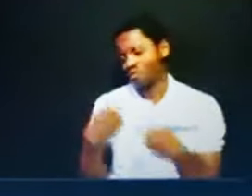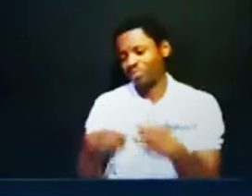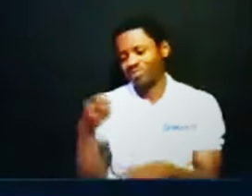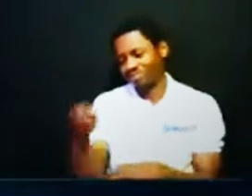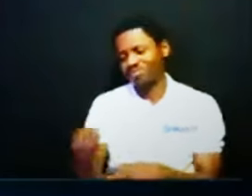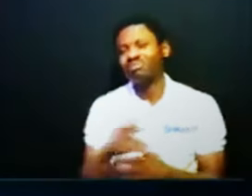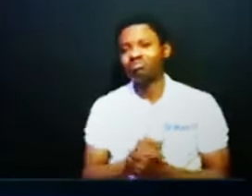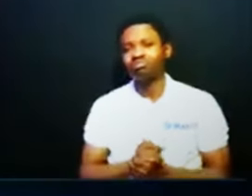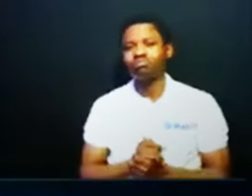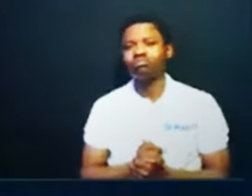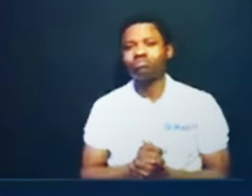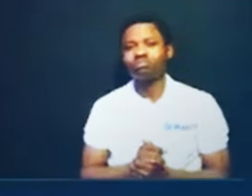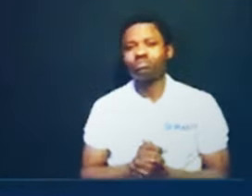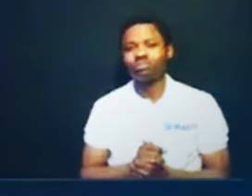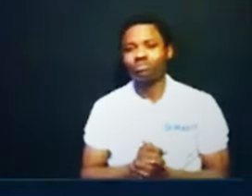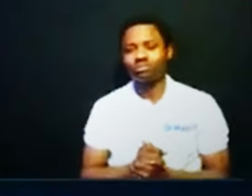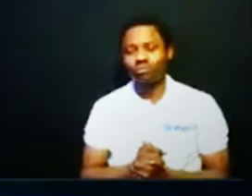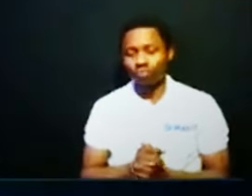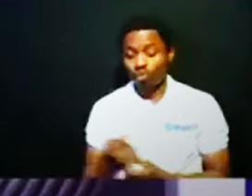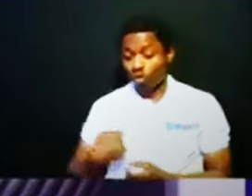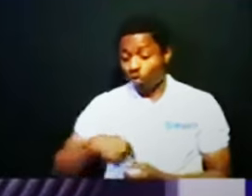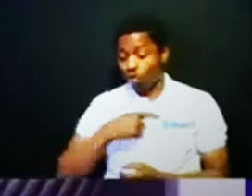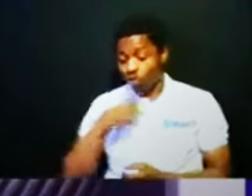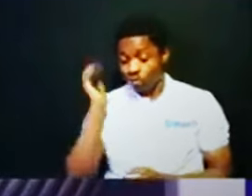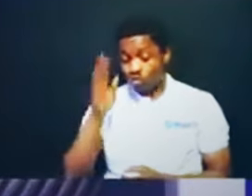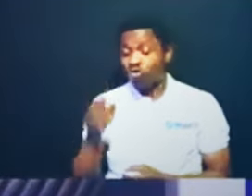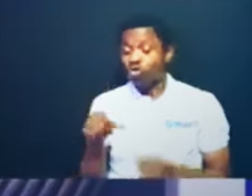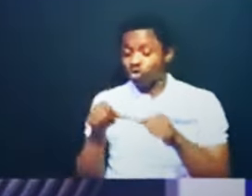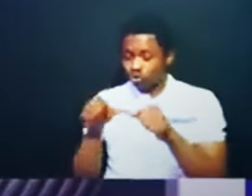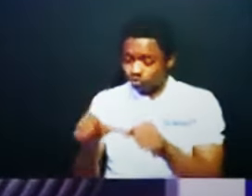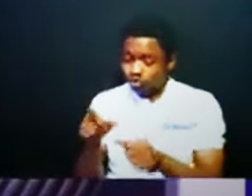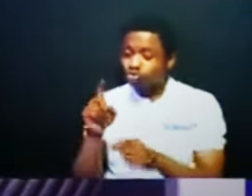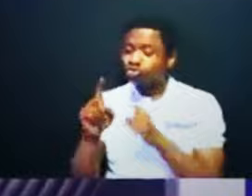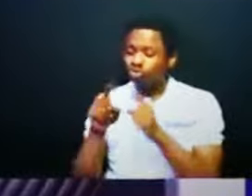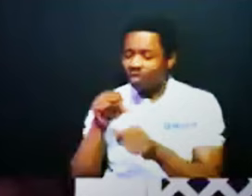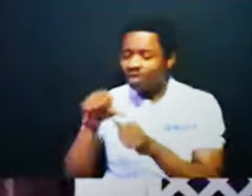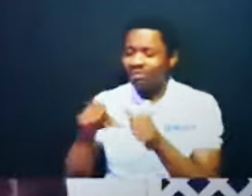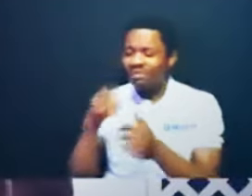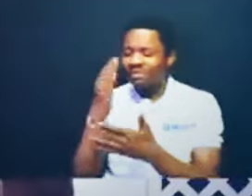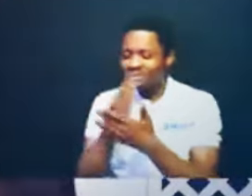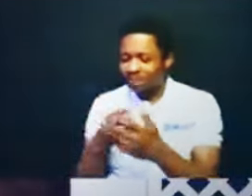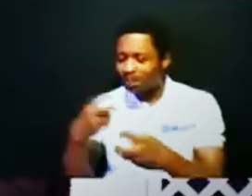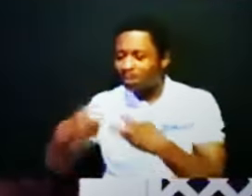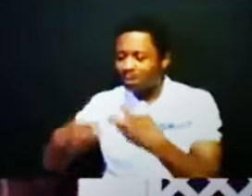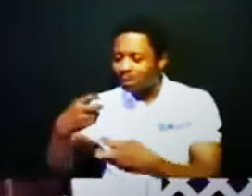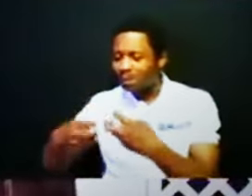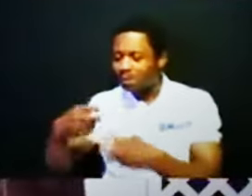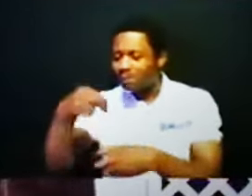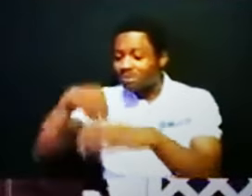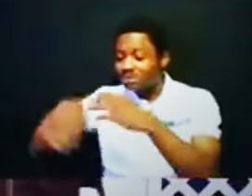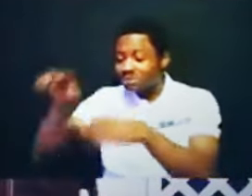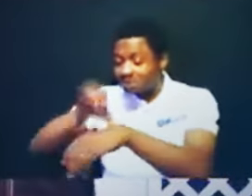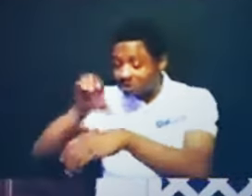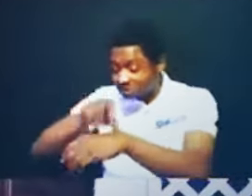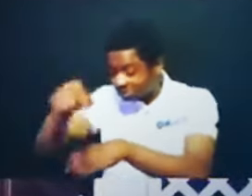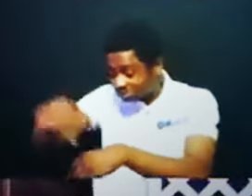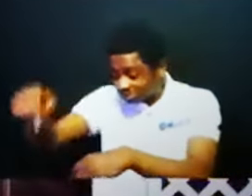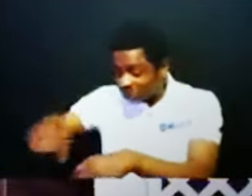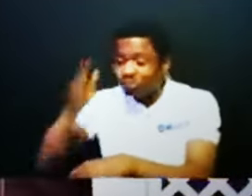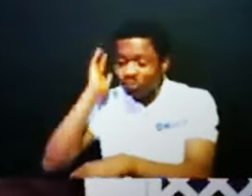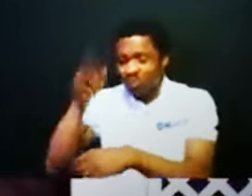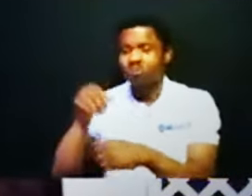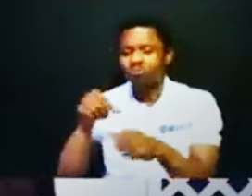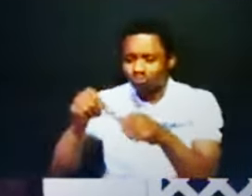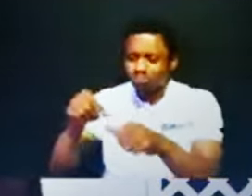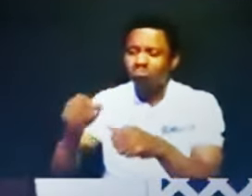We'll continue to talk about the issues of the church, some issues of the church. In maybe